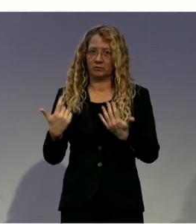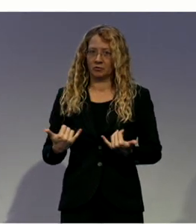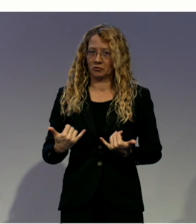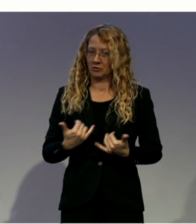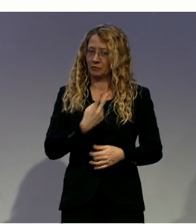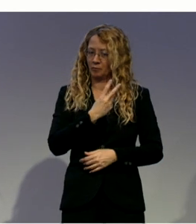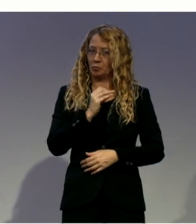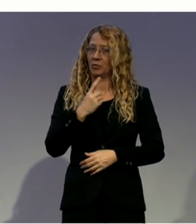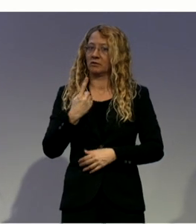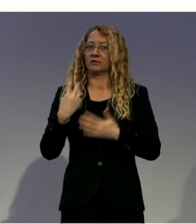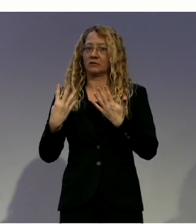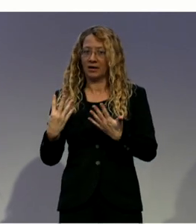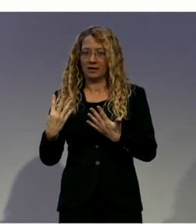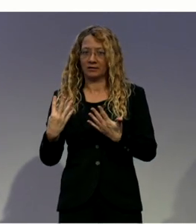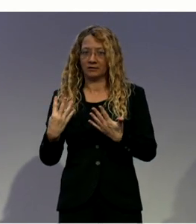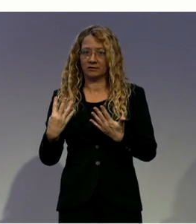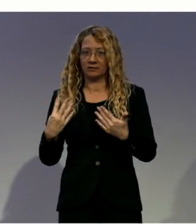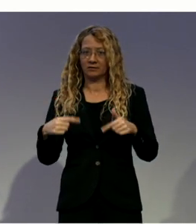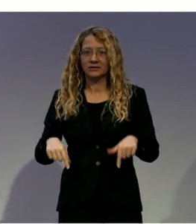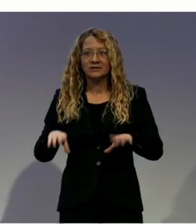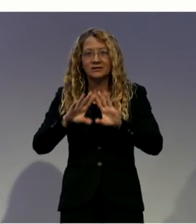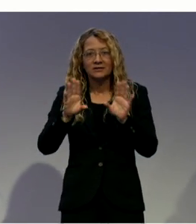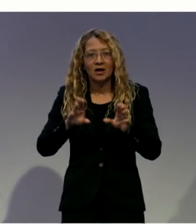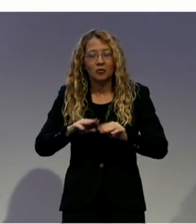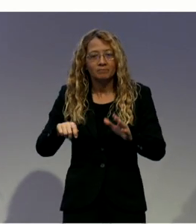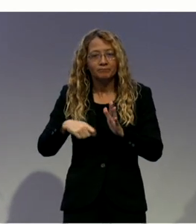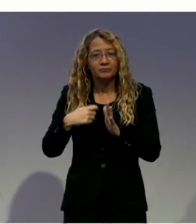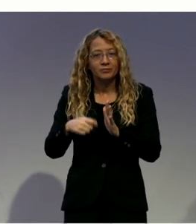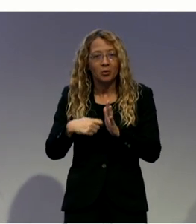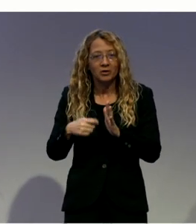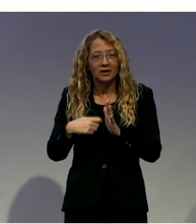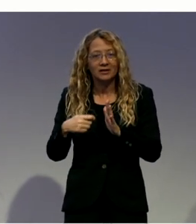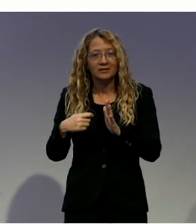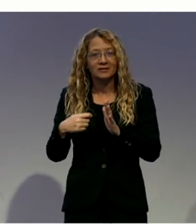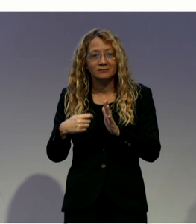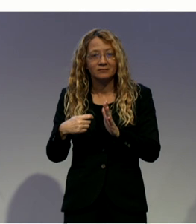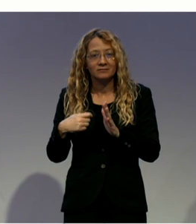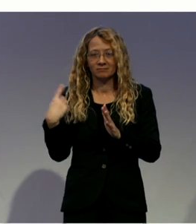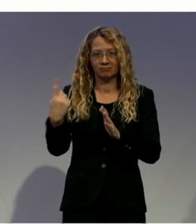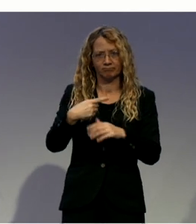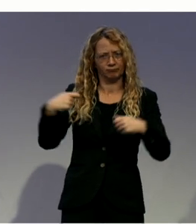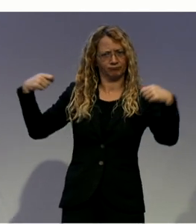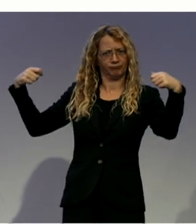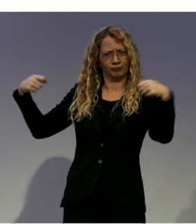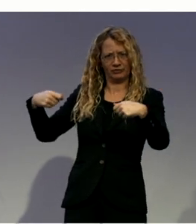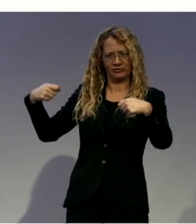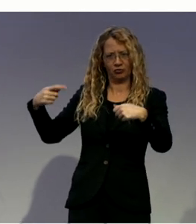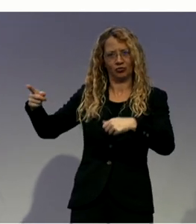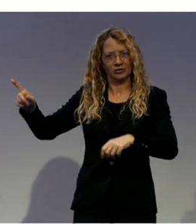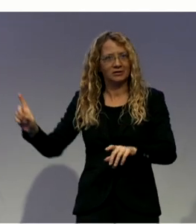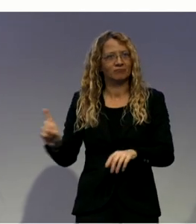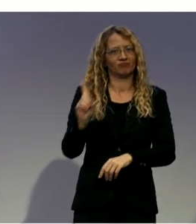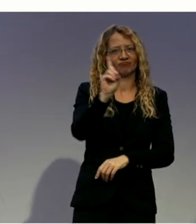here in Zero Project, representing Alhassan Foundation, representing Egypt, and